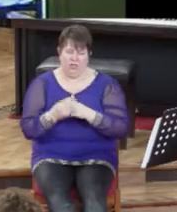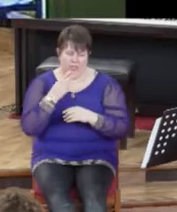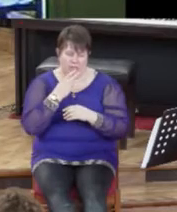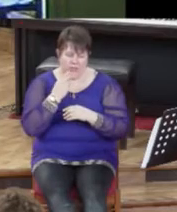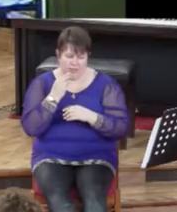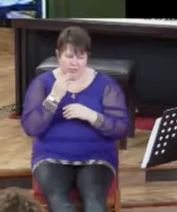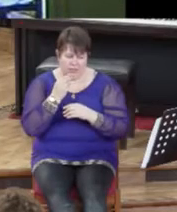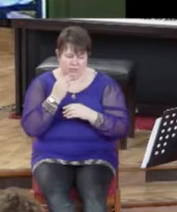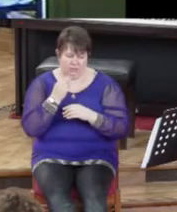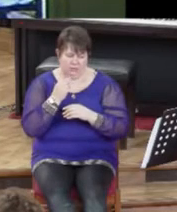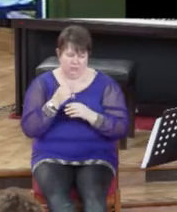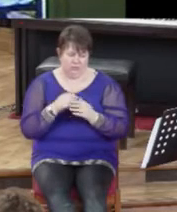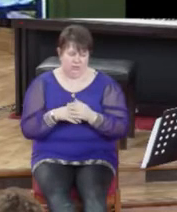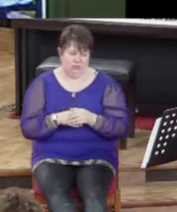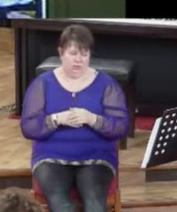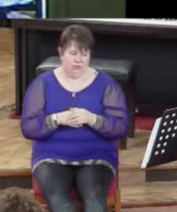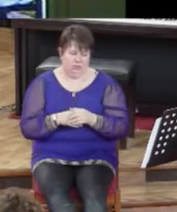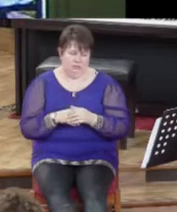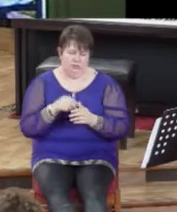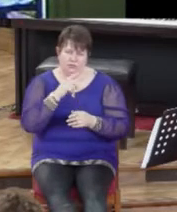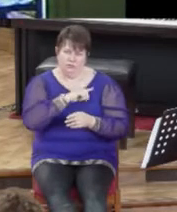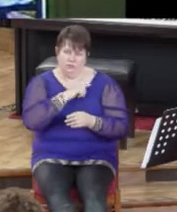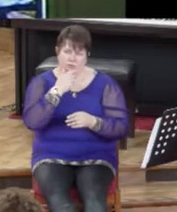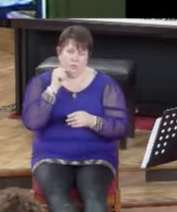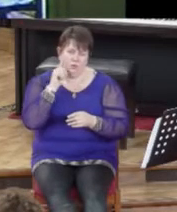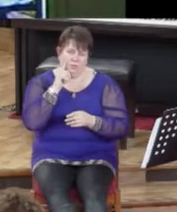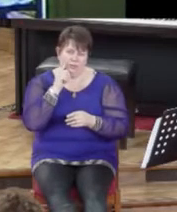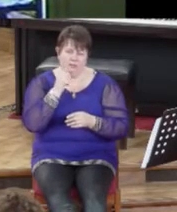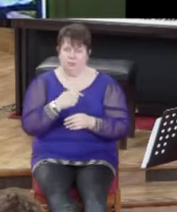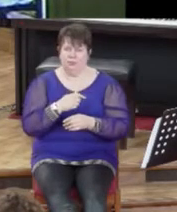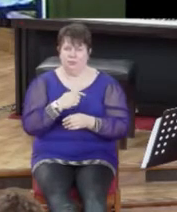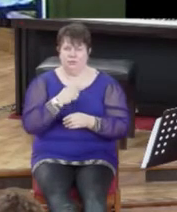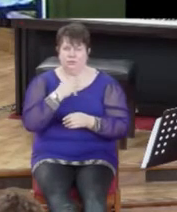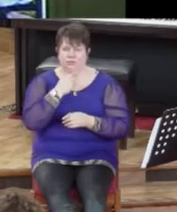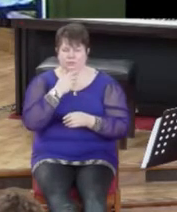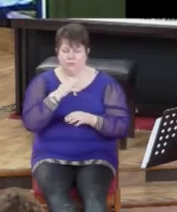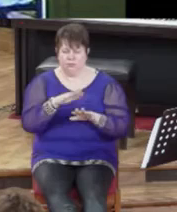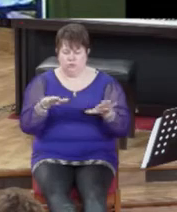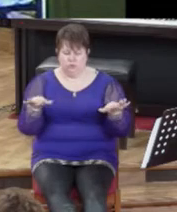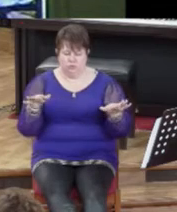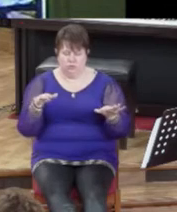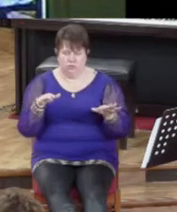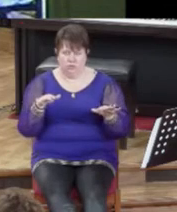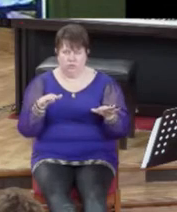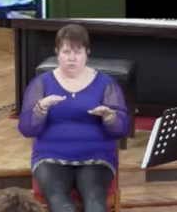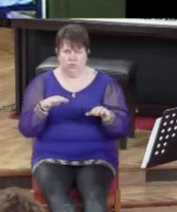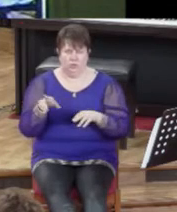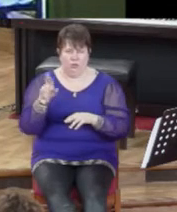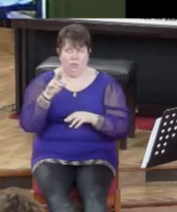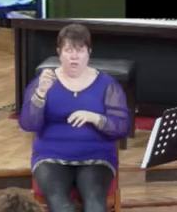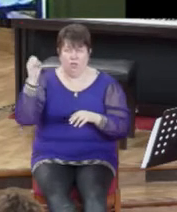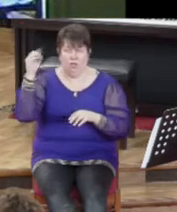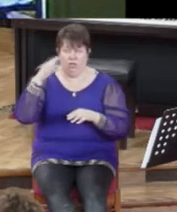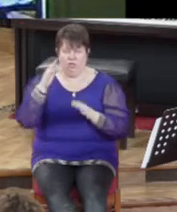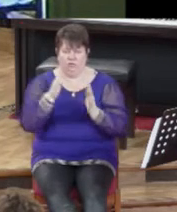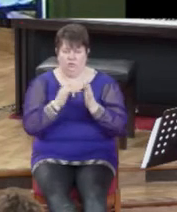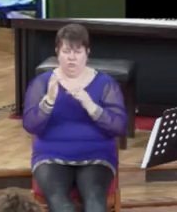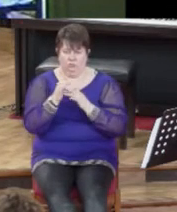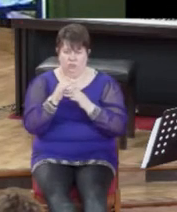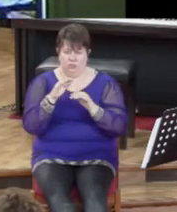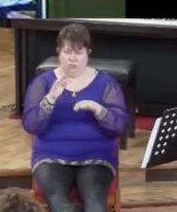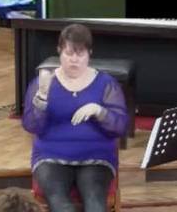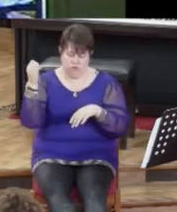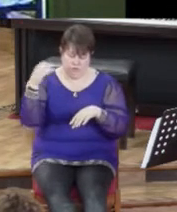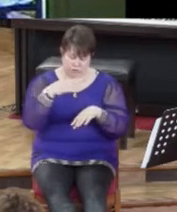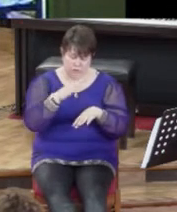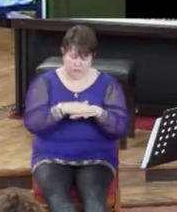everyday experiences for women and men and young people. May the light of Christ shine upon them.